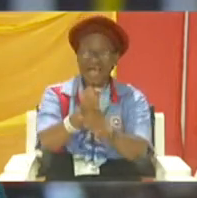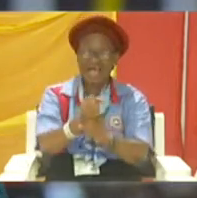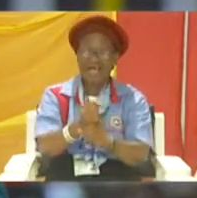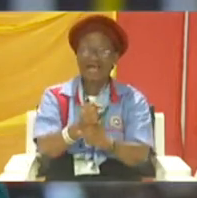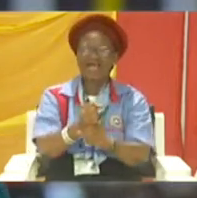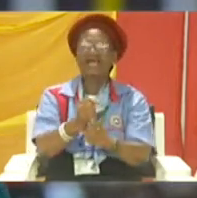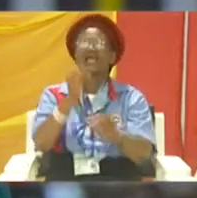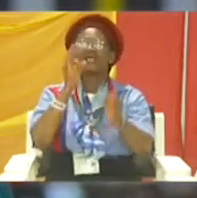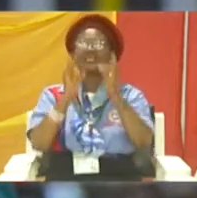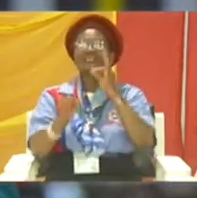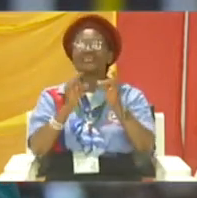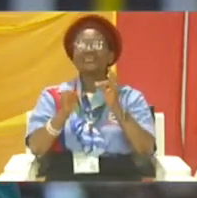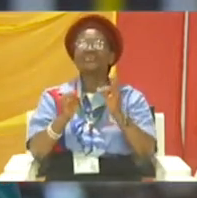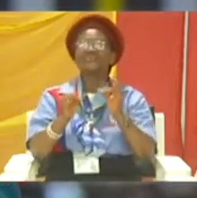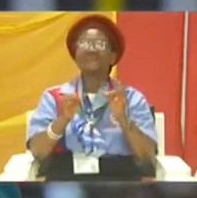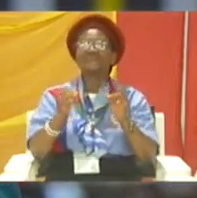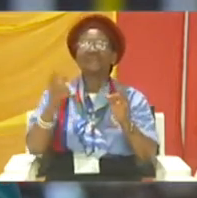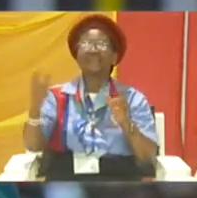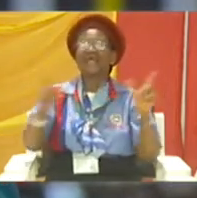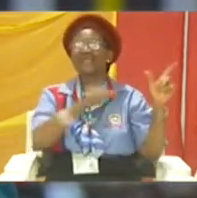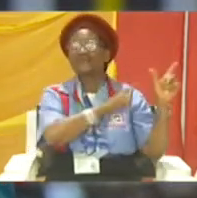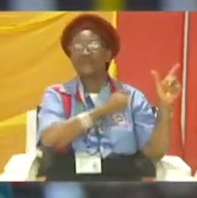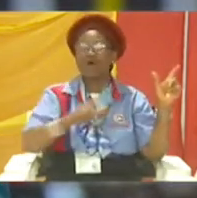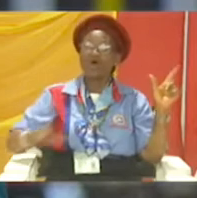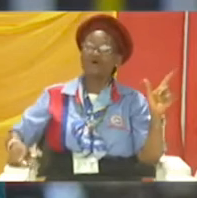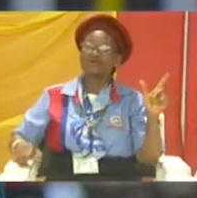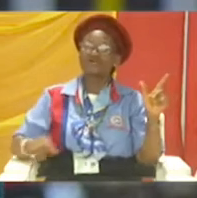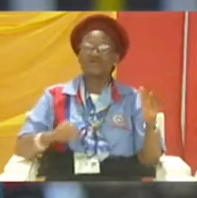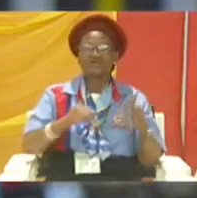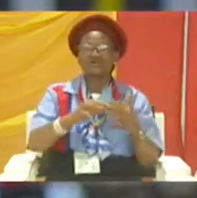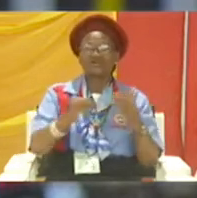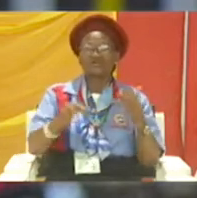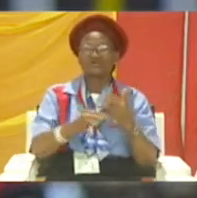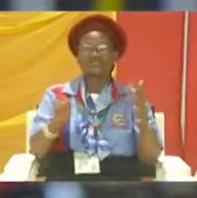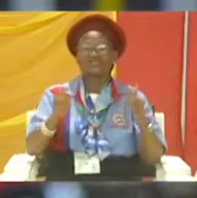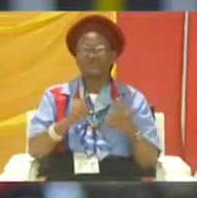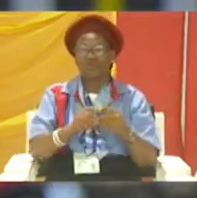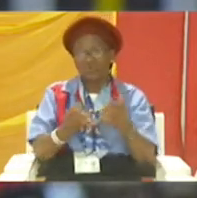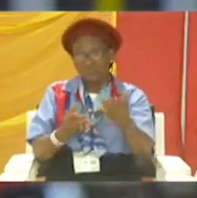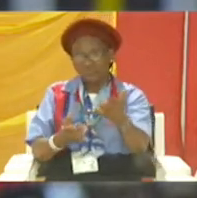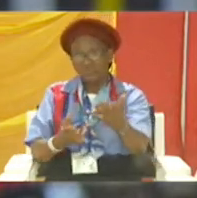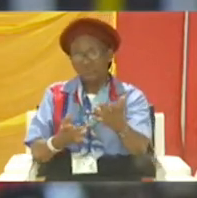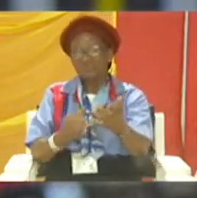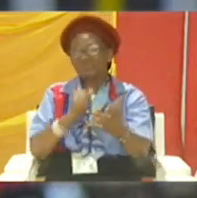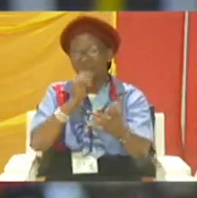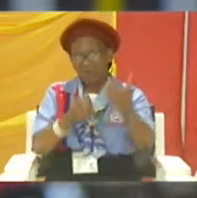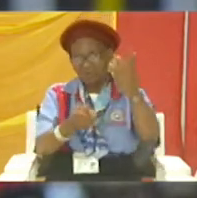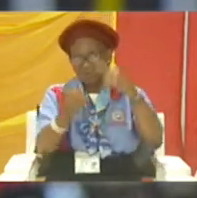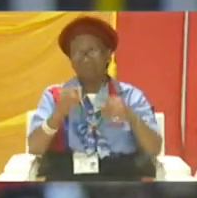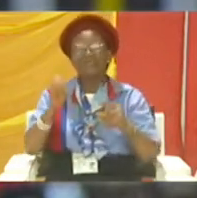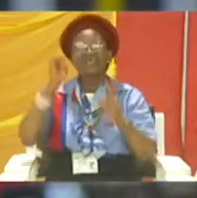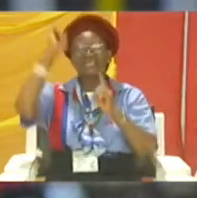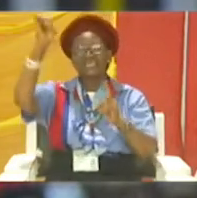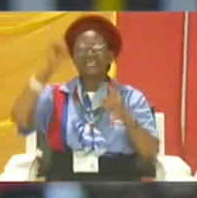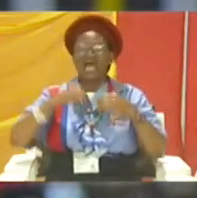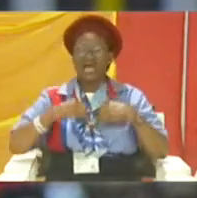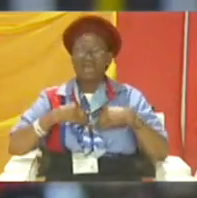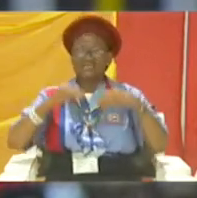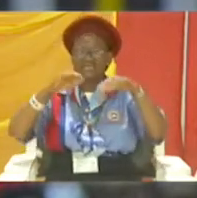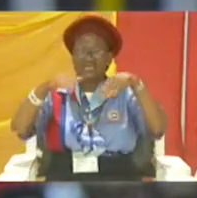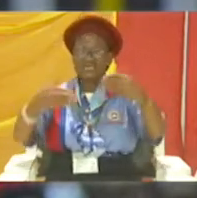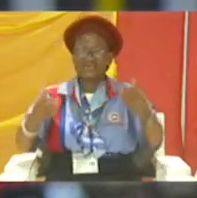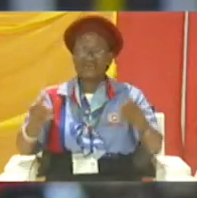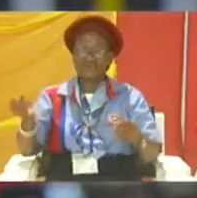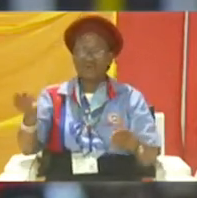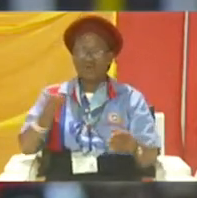Lord chooses to tarry, ti Oluwa o ba ti de digba na, he has given us the theme